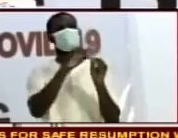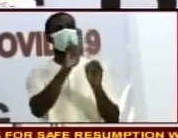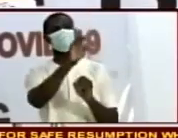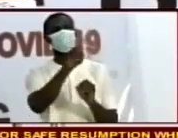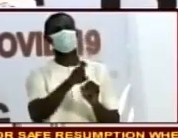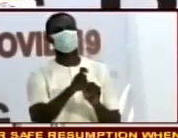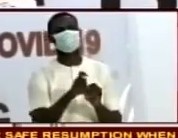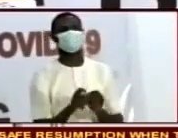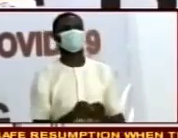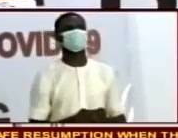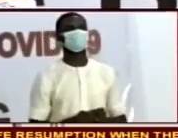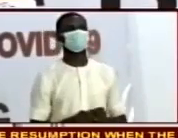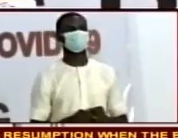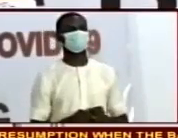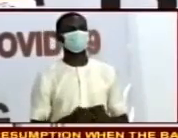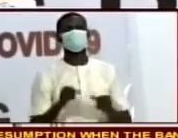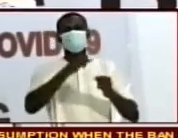I can't hear you from here, please.